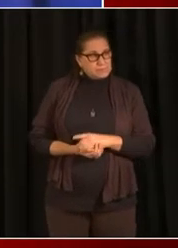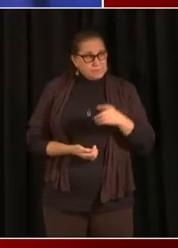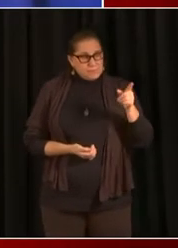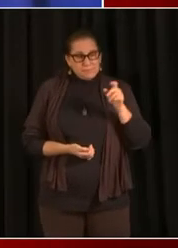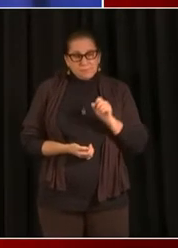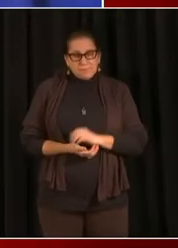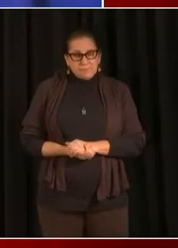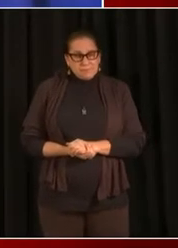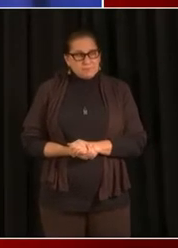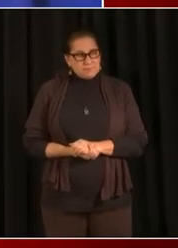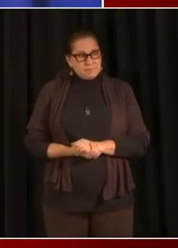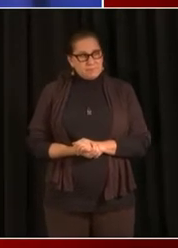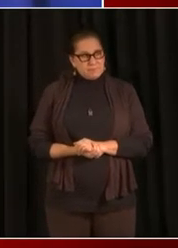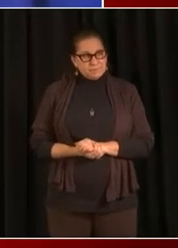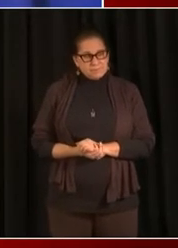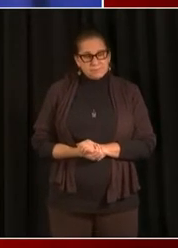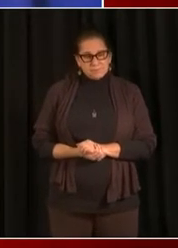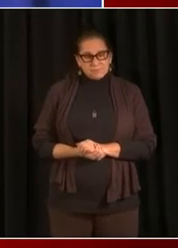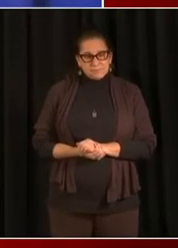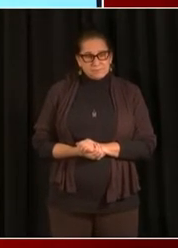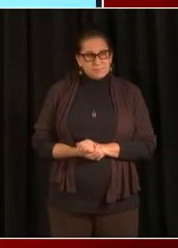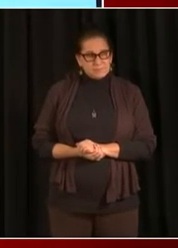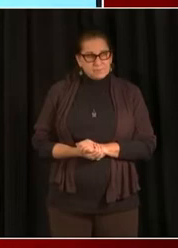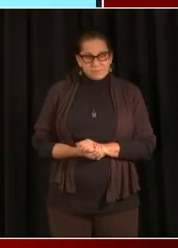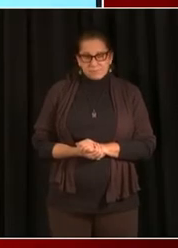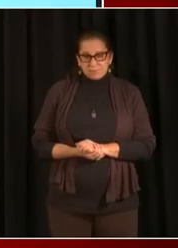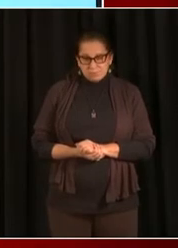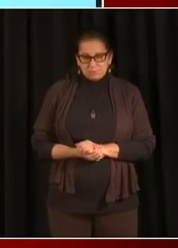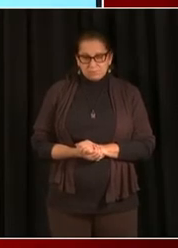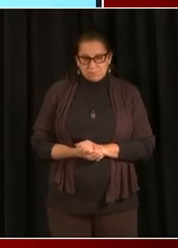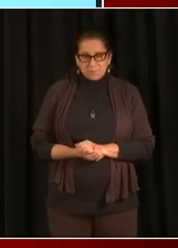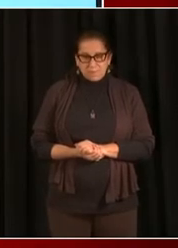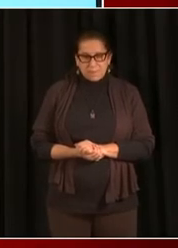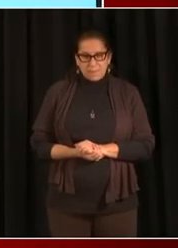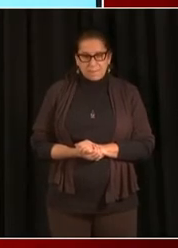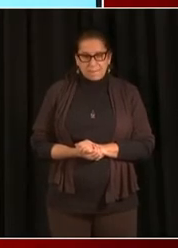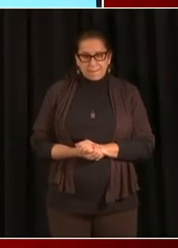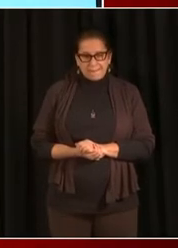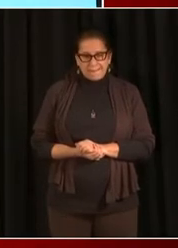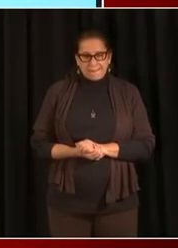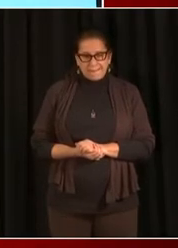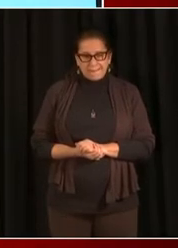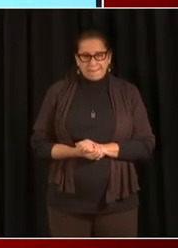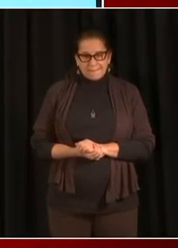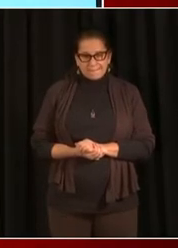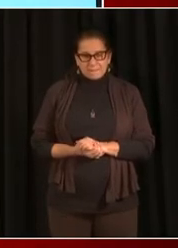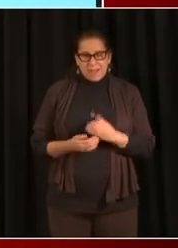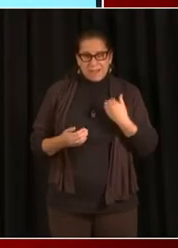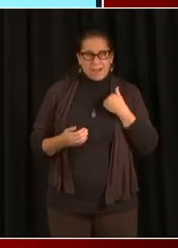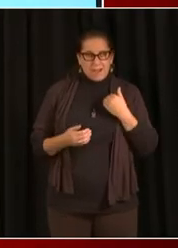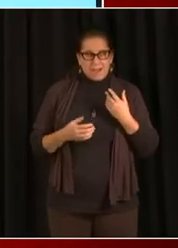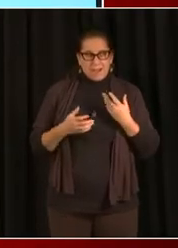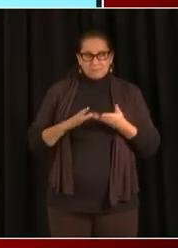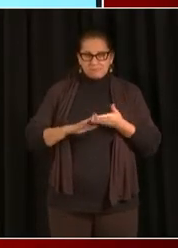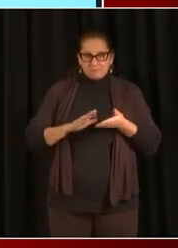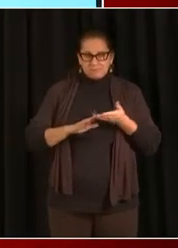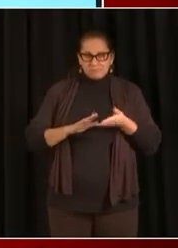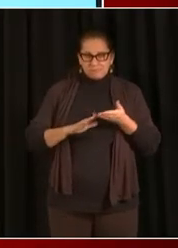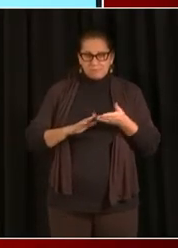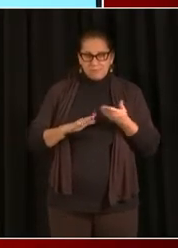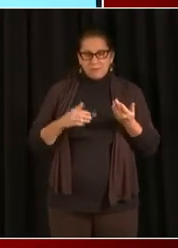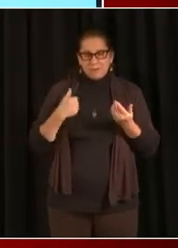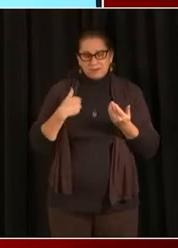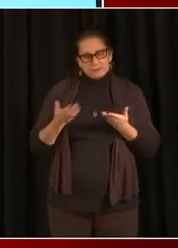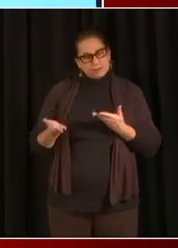Definitely. Community is everything. And when you have a front-facing business that has relied upon serving community, it really is